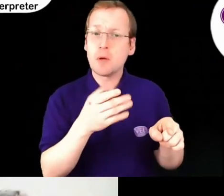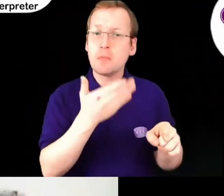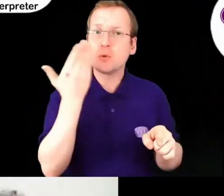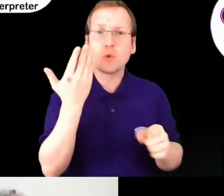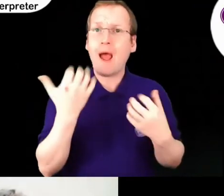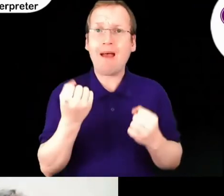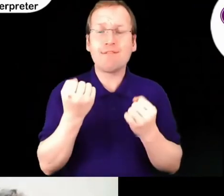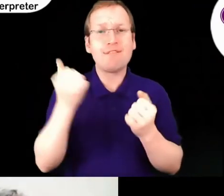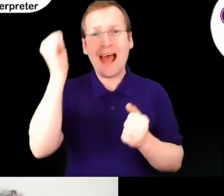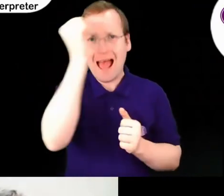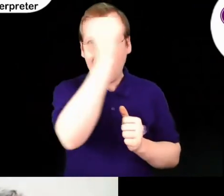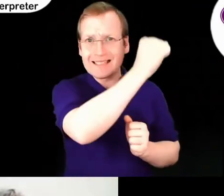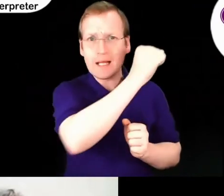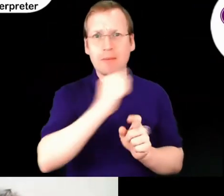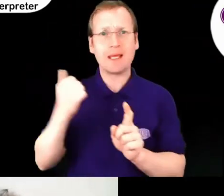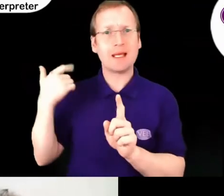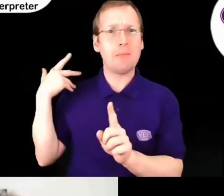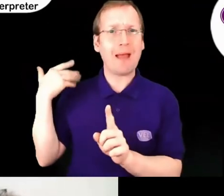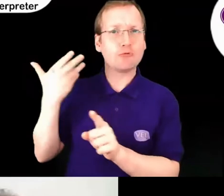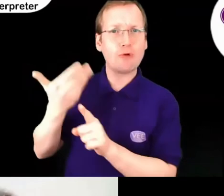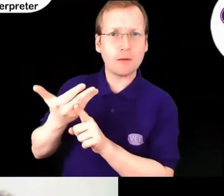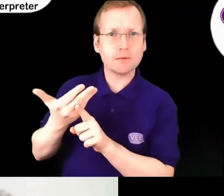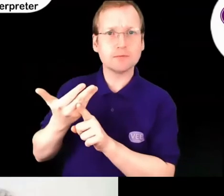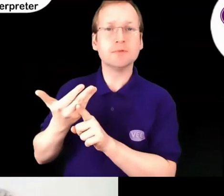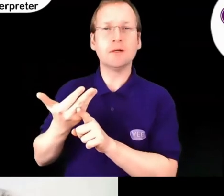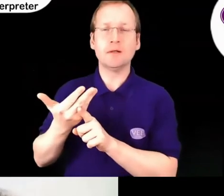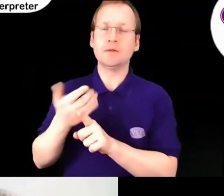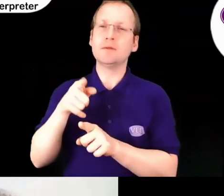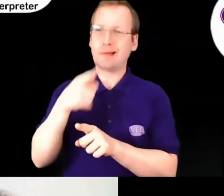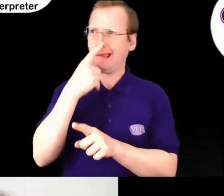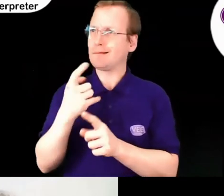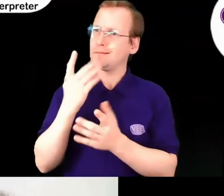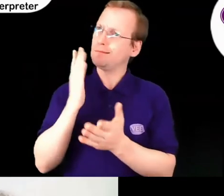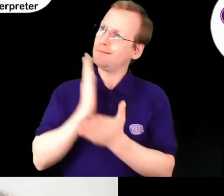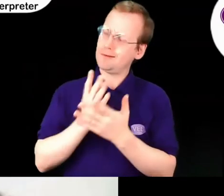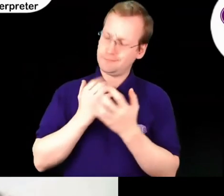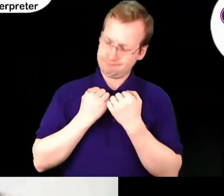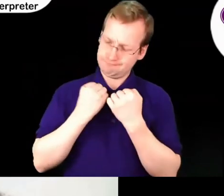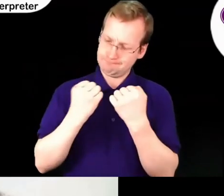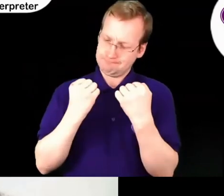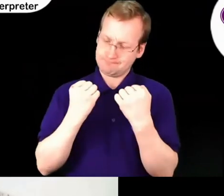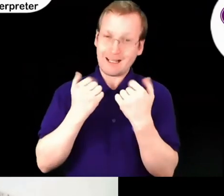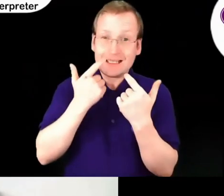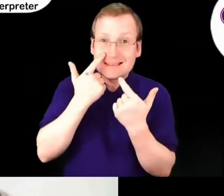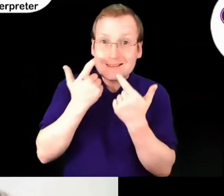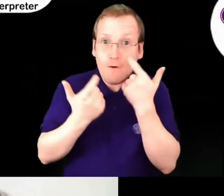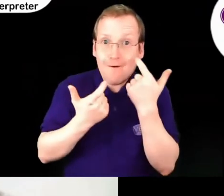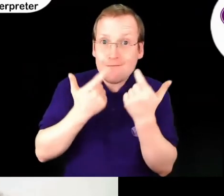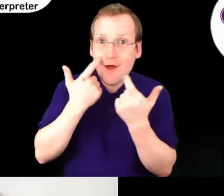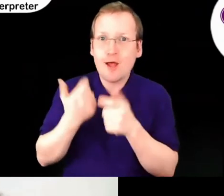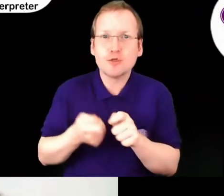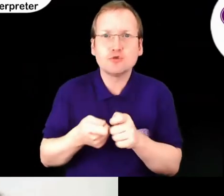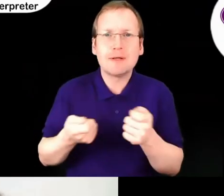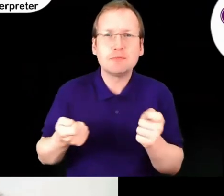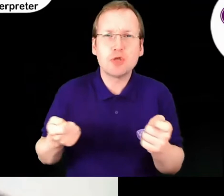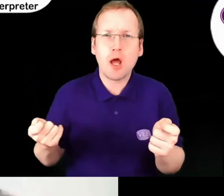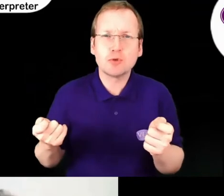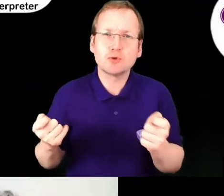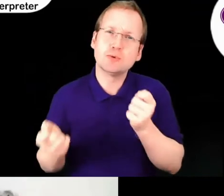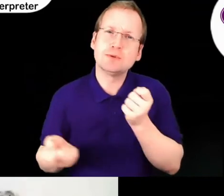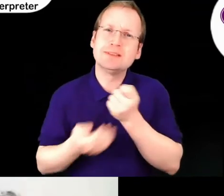academic background to feel that they can discover things within scripture which are for their own growing in faith, and that